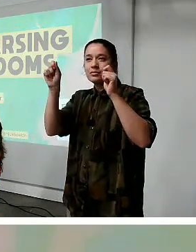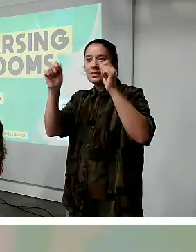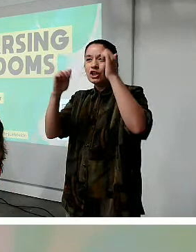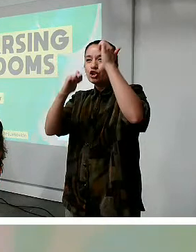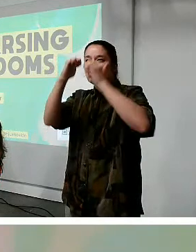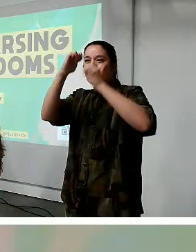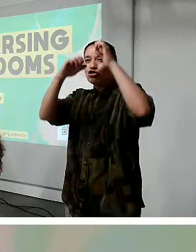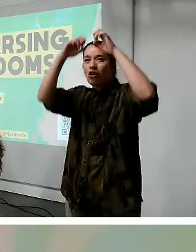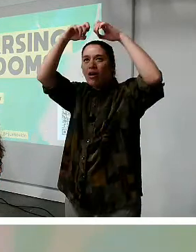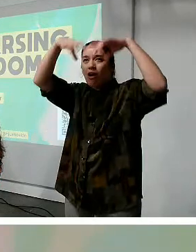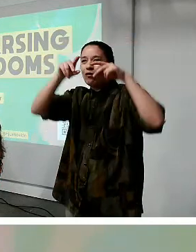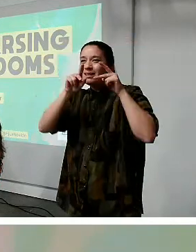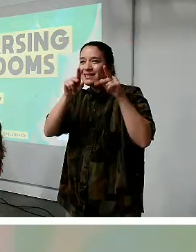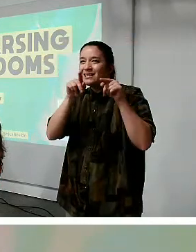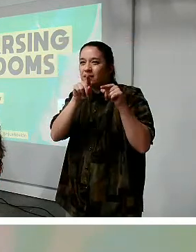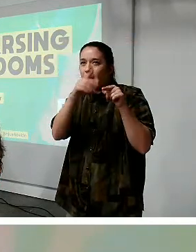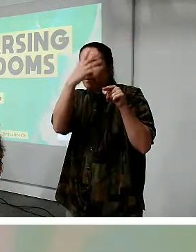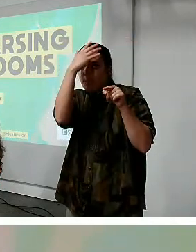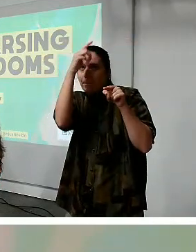way.